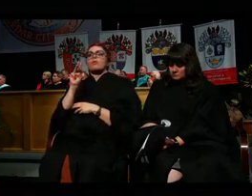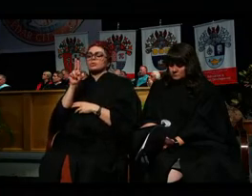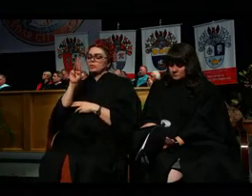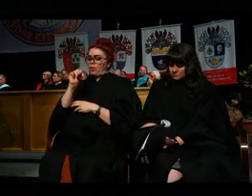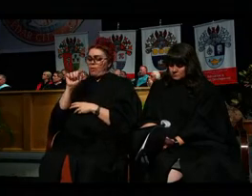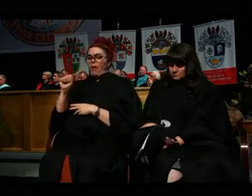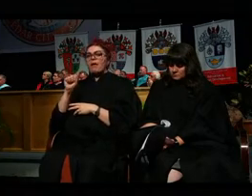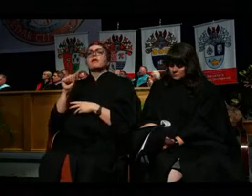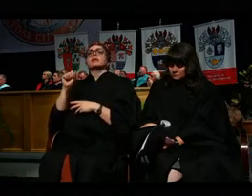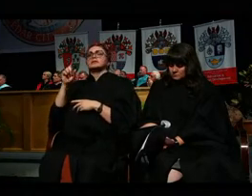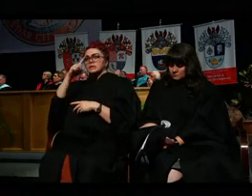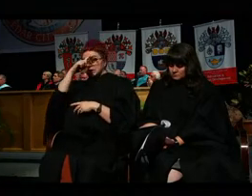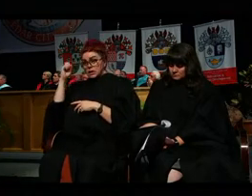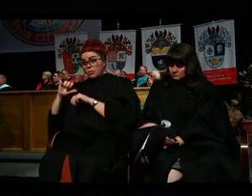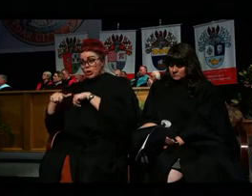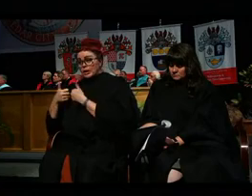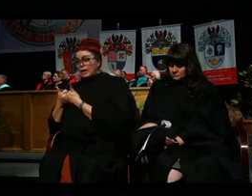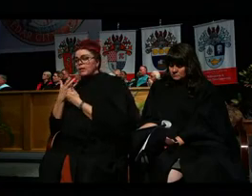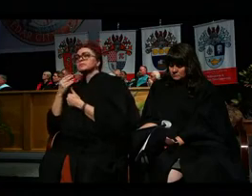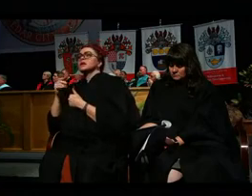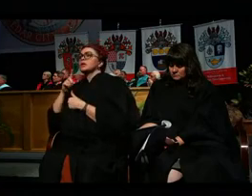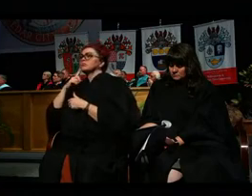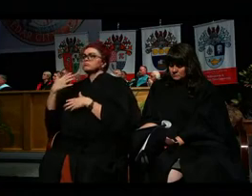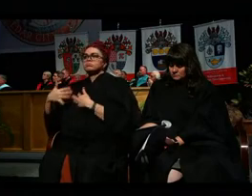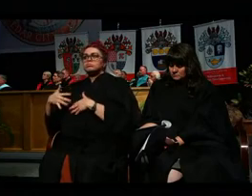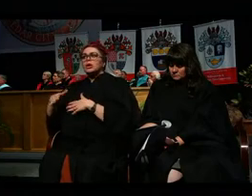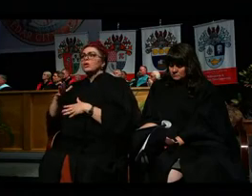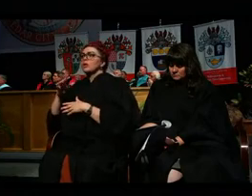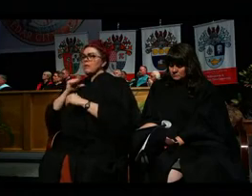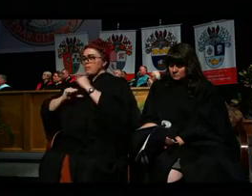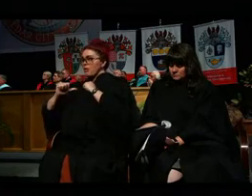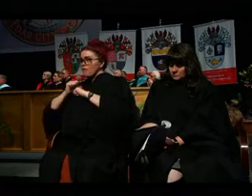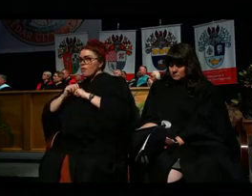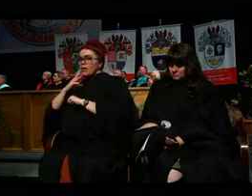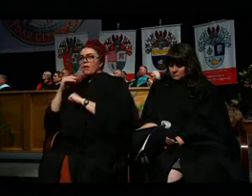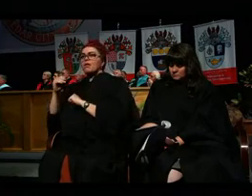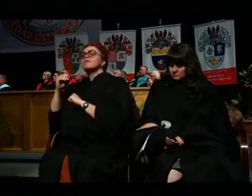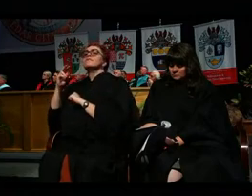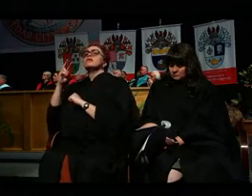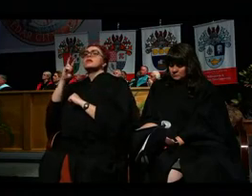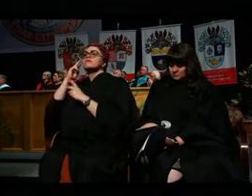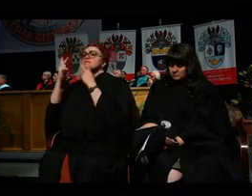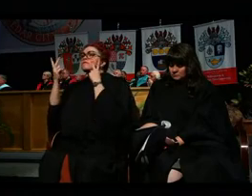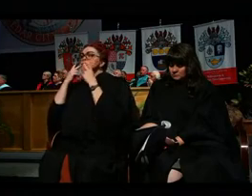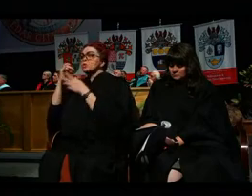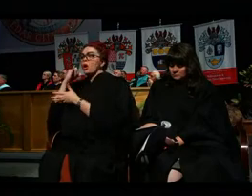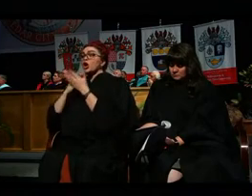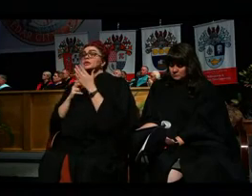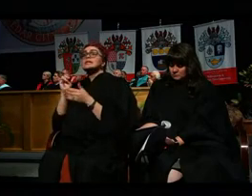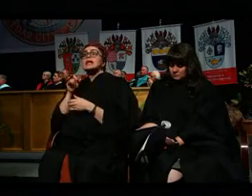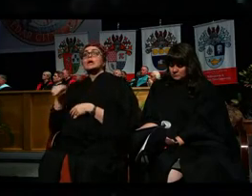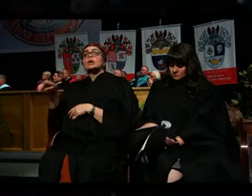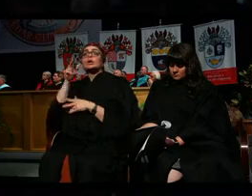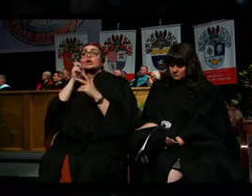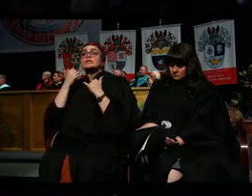and the exceptional student productions and performances from our College of Performing and Visual Arts, such as these that you heard